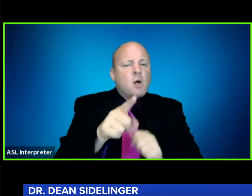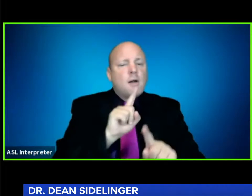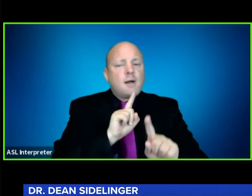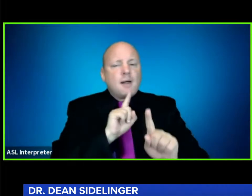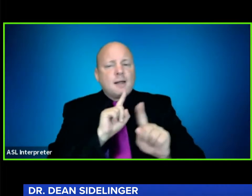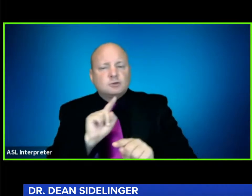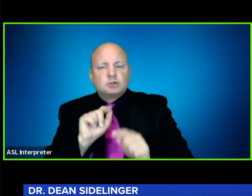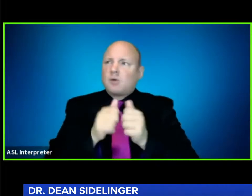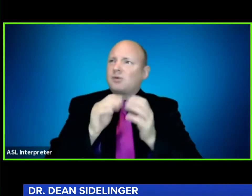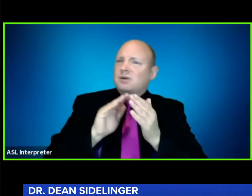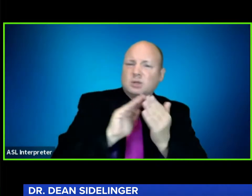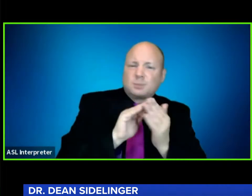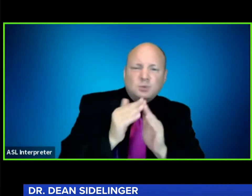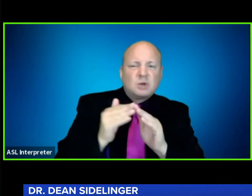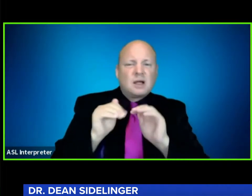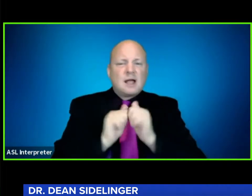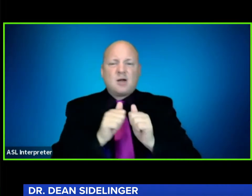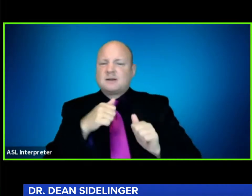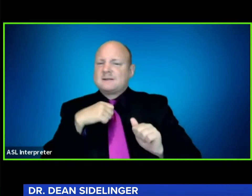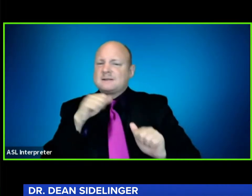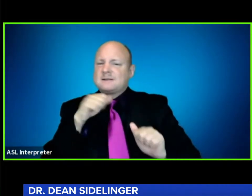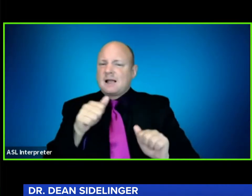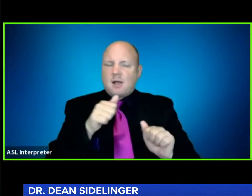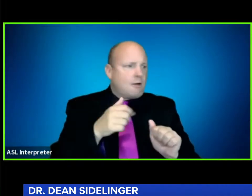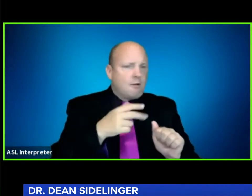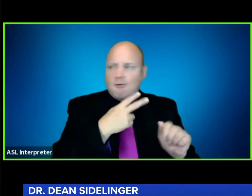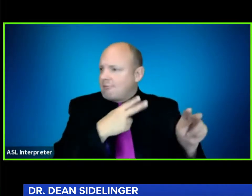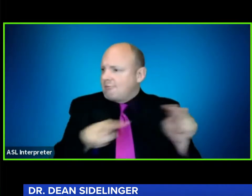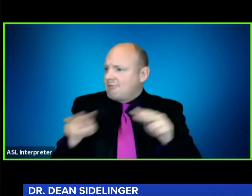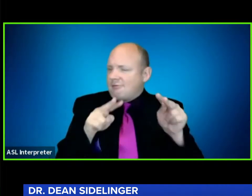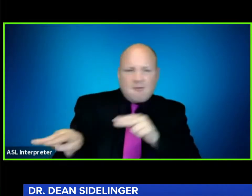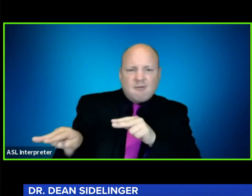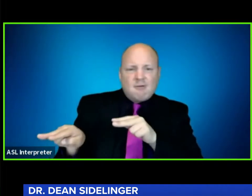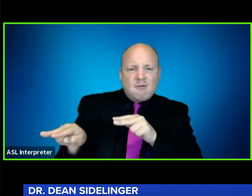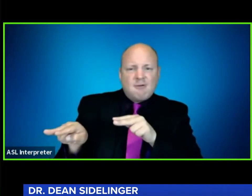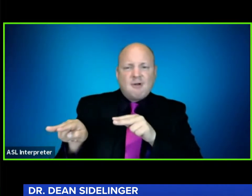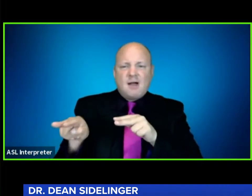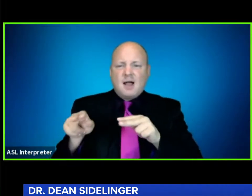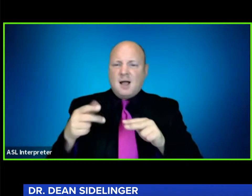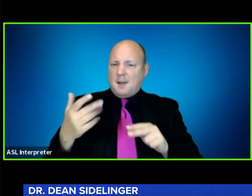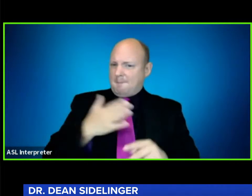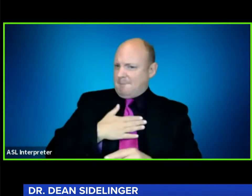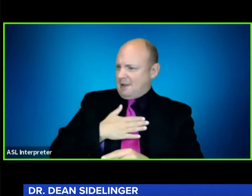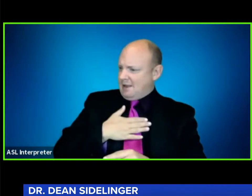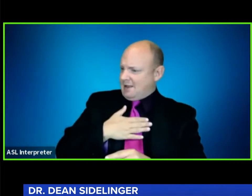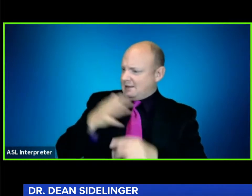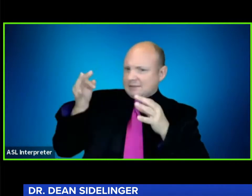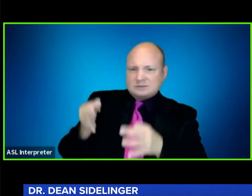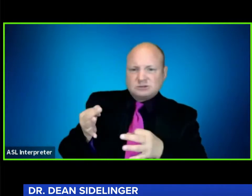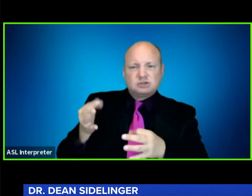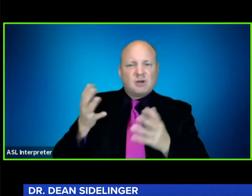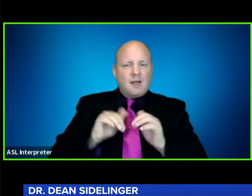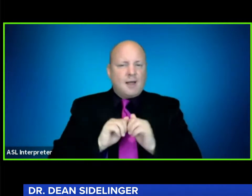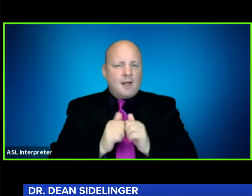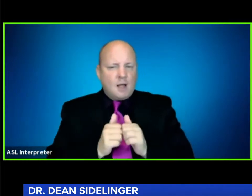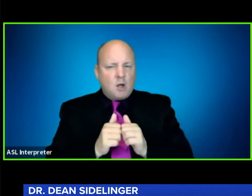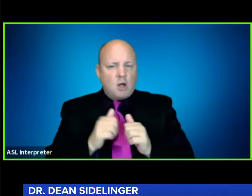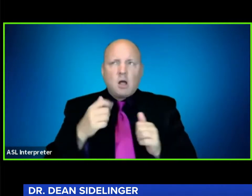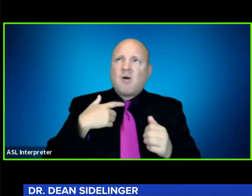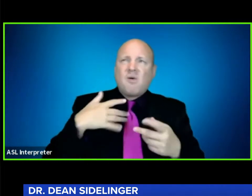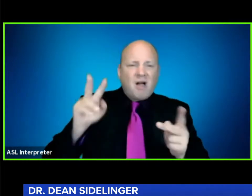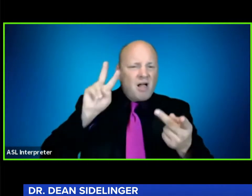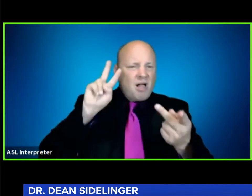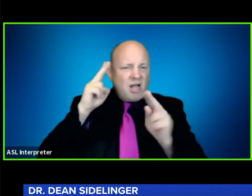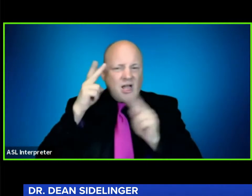could have directed them to? Were they basing their decision on misinformation that we could have combated? If they were still adamant